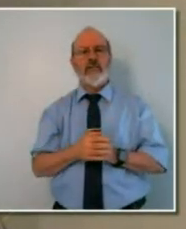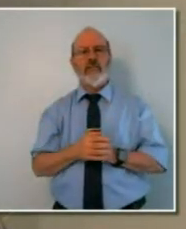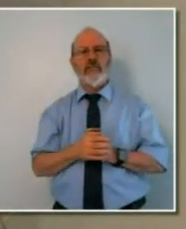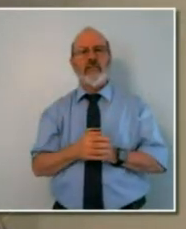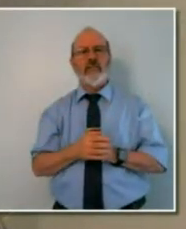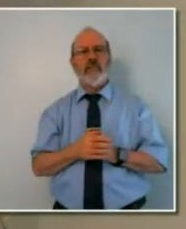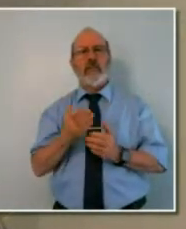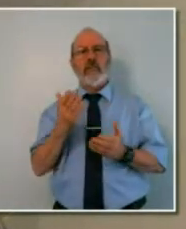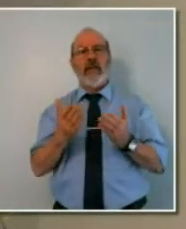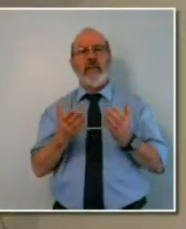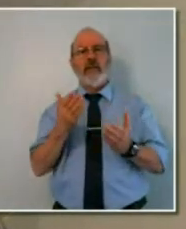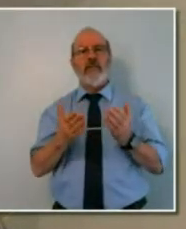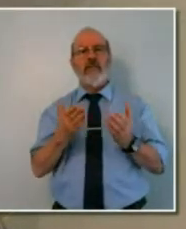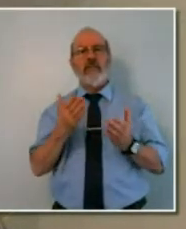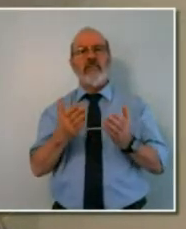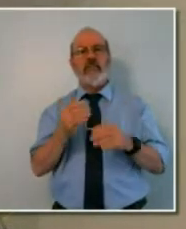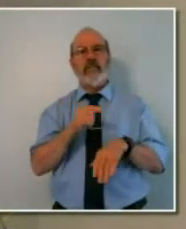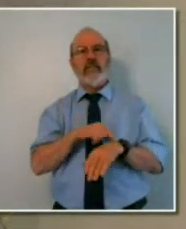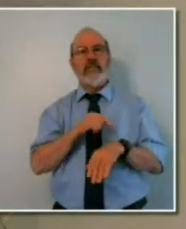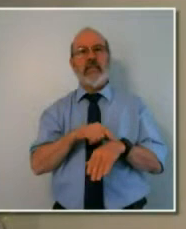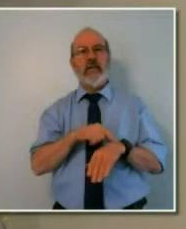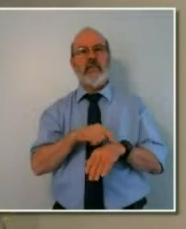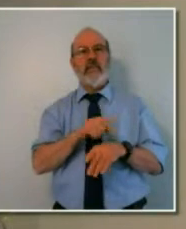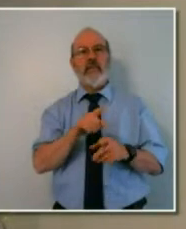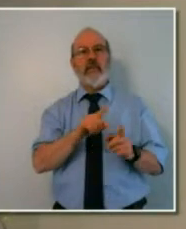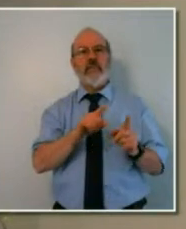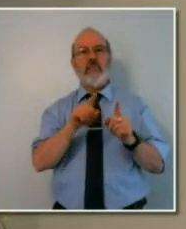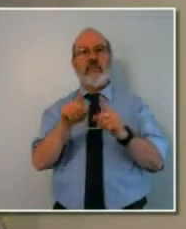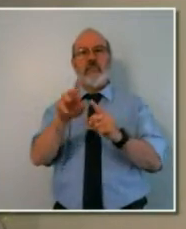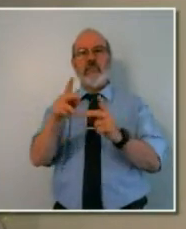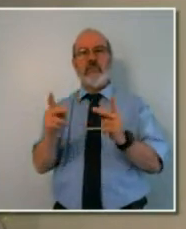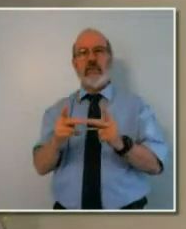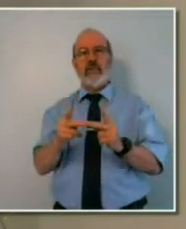perhaps in time, they will come to your place